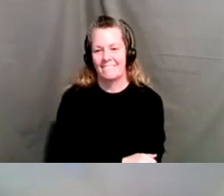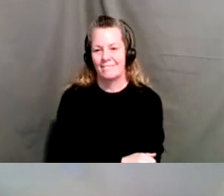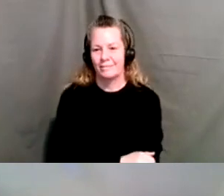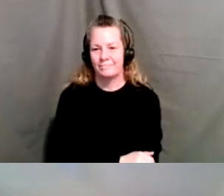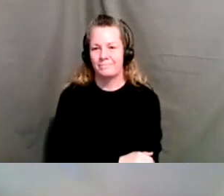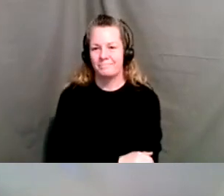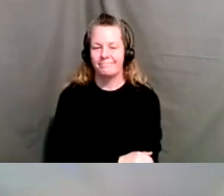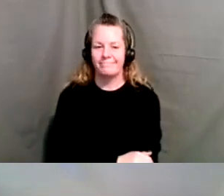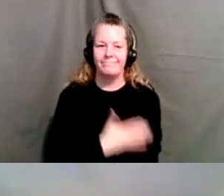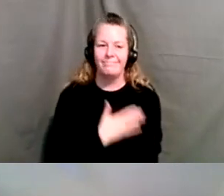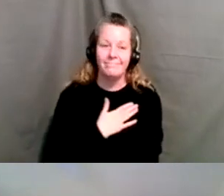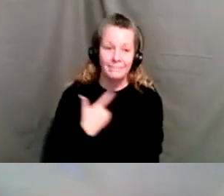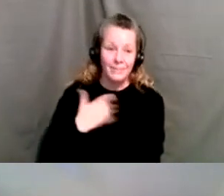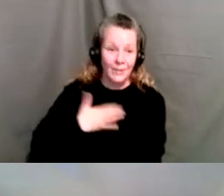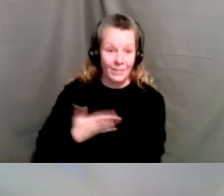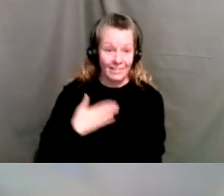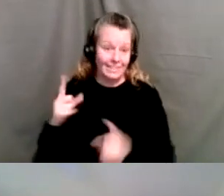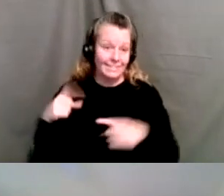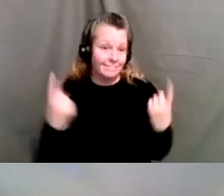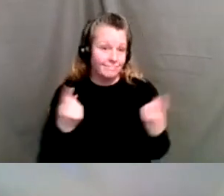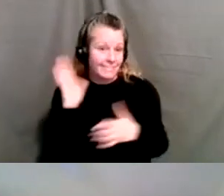Oh, I'm so glad. It seems like this has been very helpful.